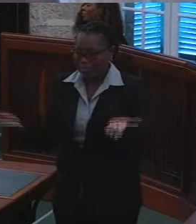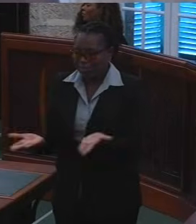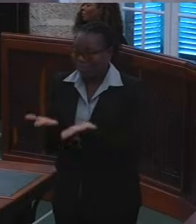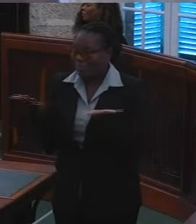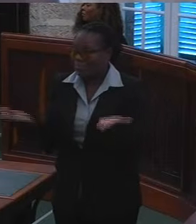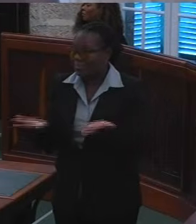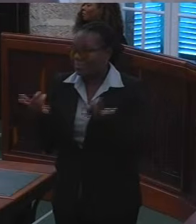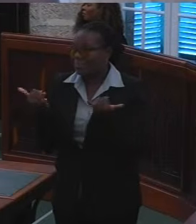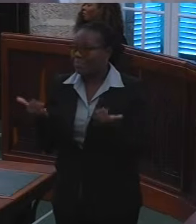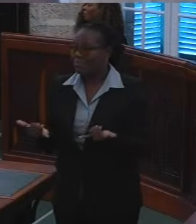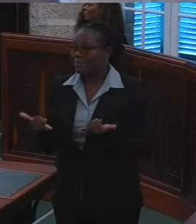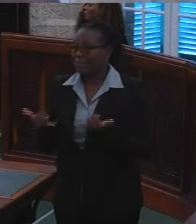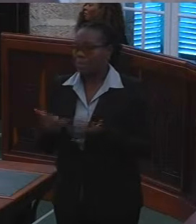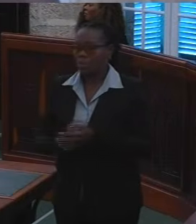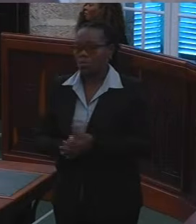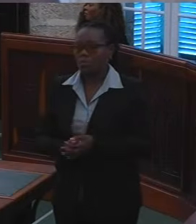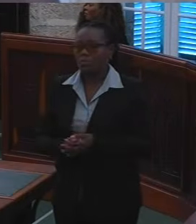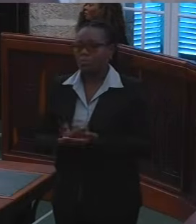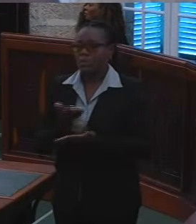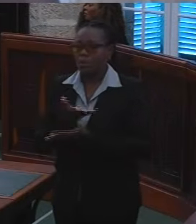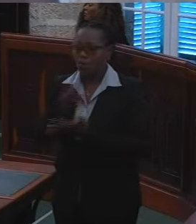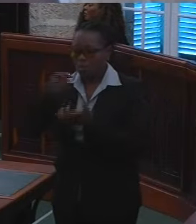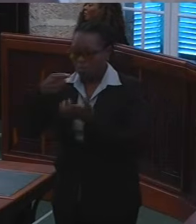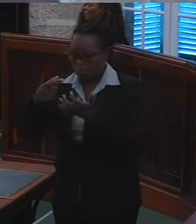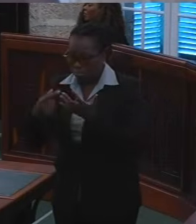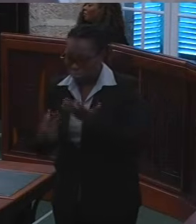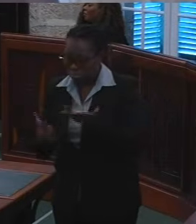to negate a lot of these things.